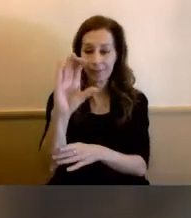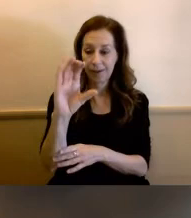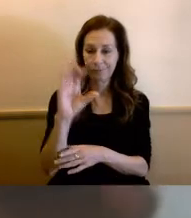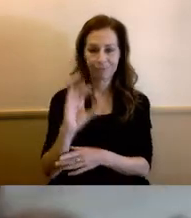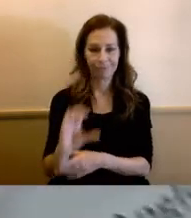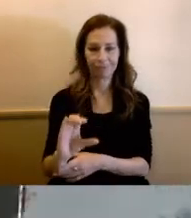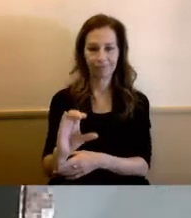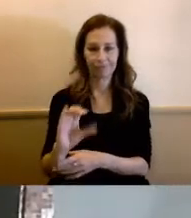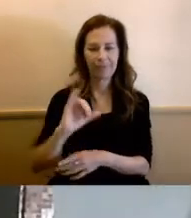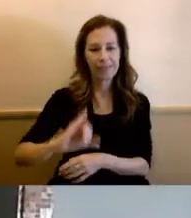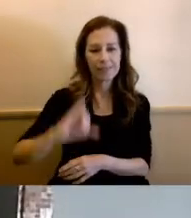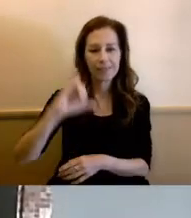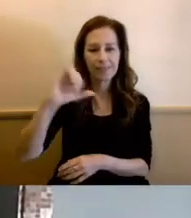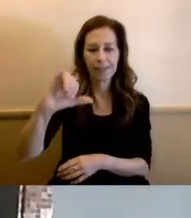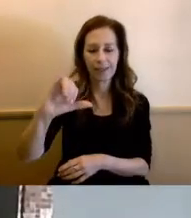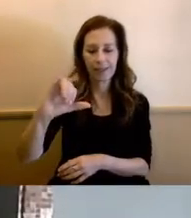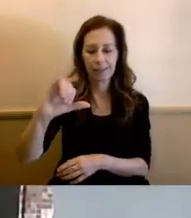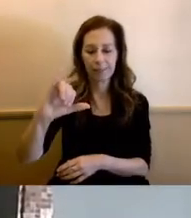I turn it